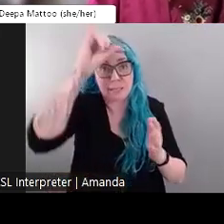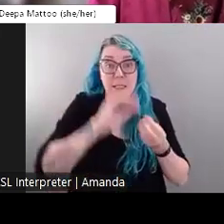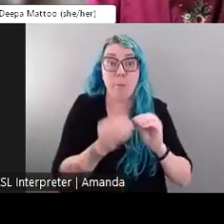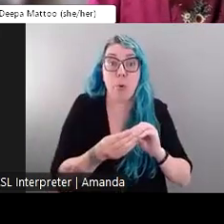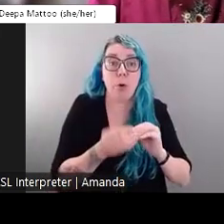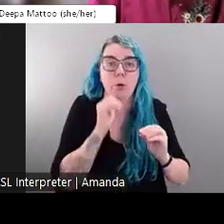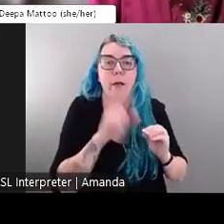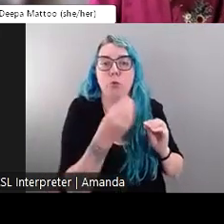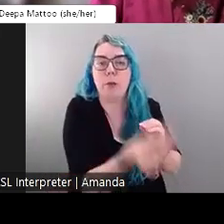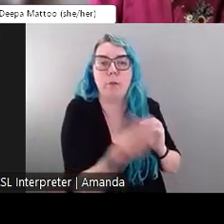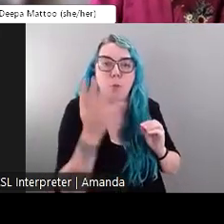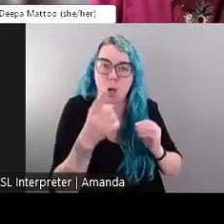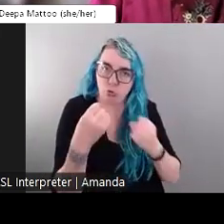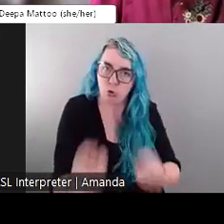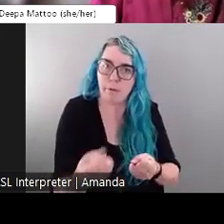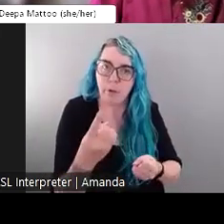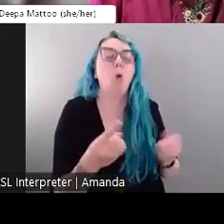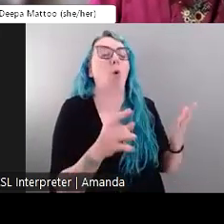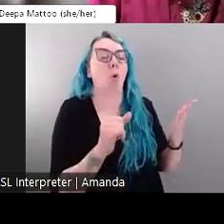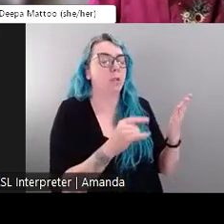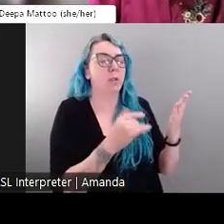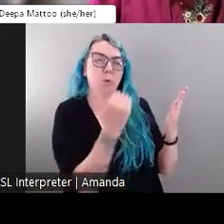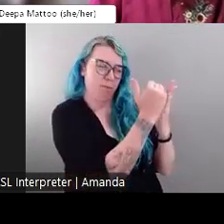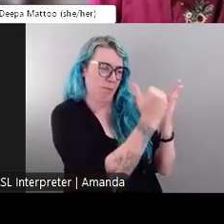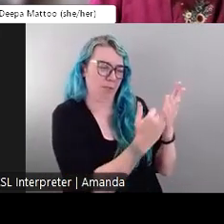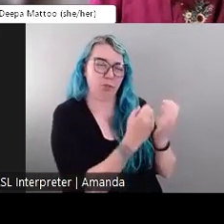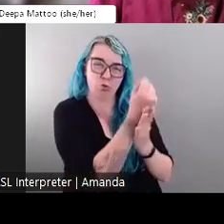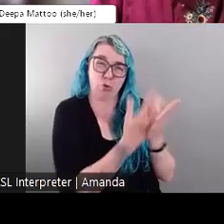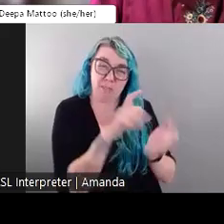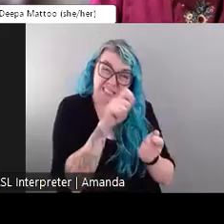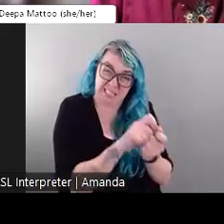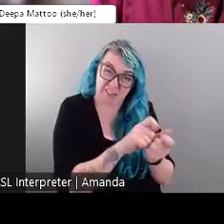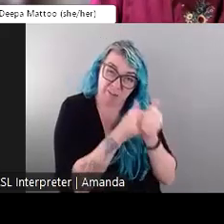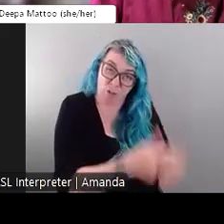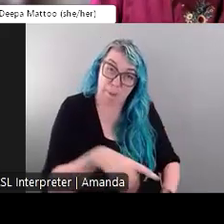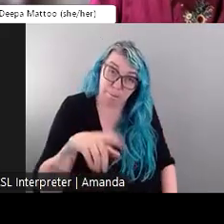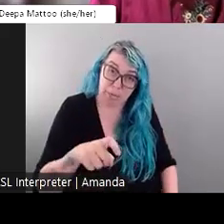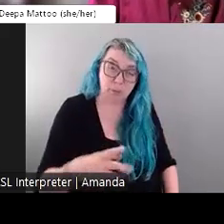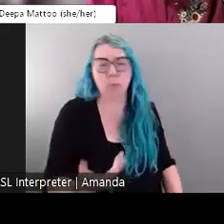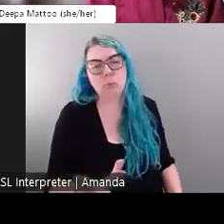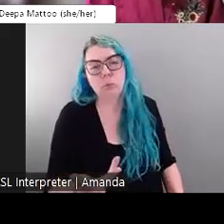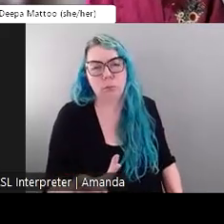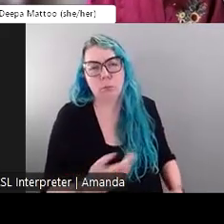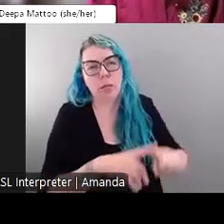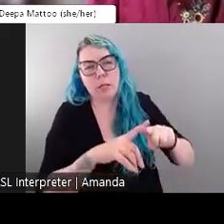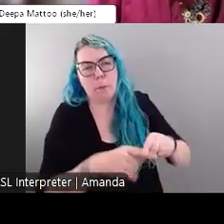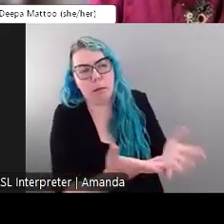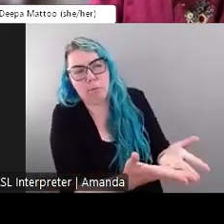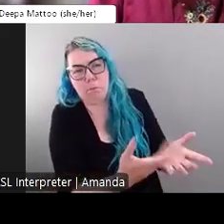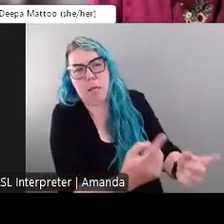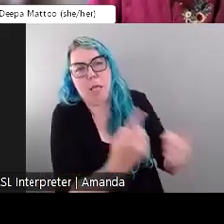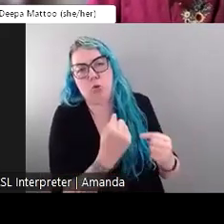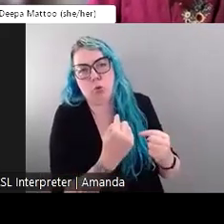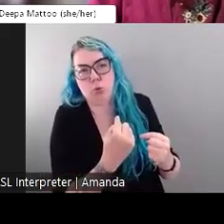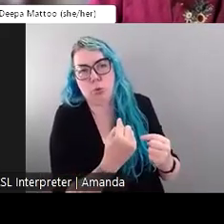of a service to call a cab. So every question and every